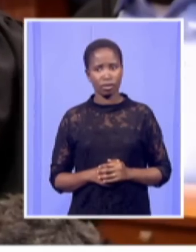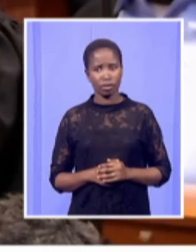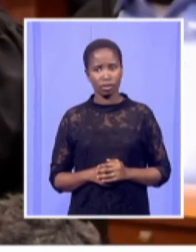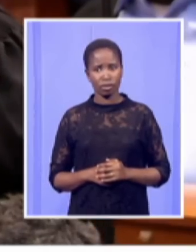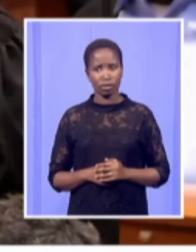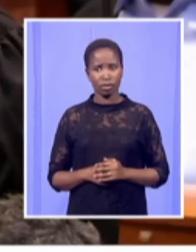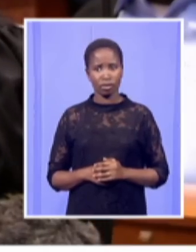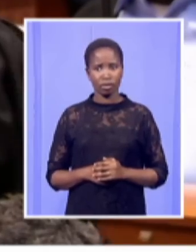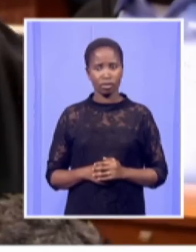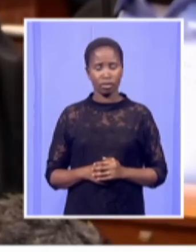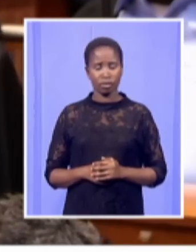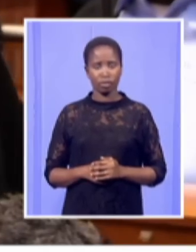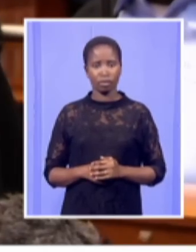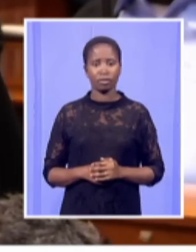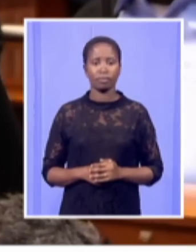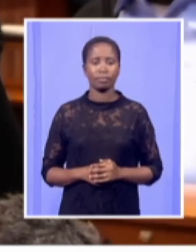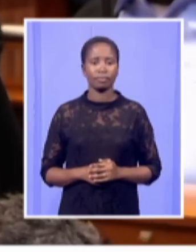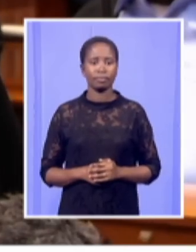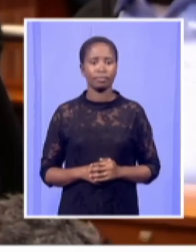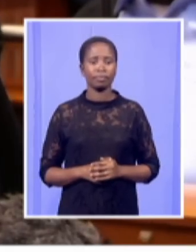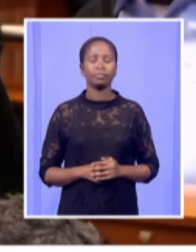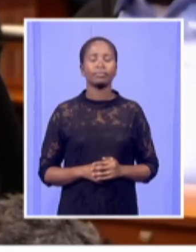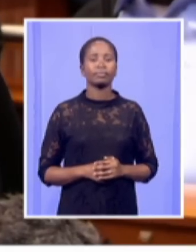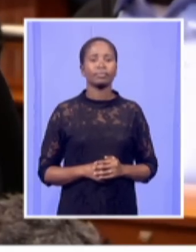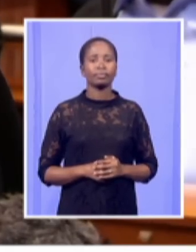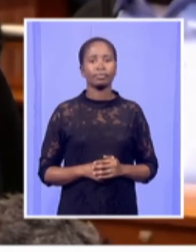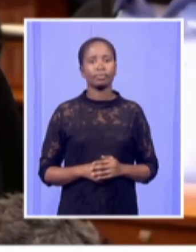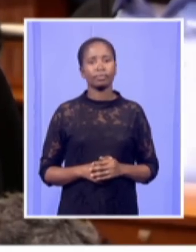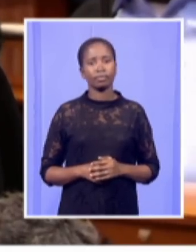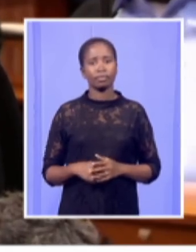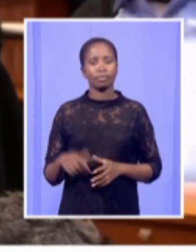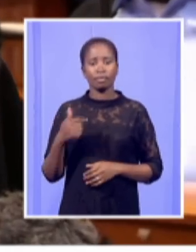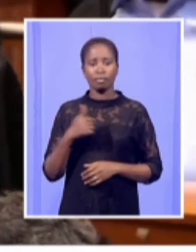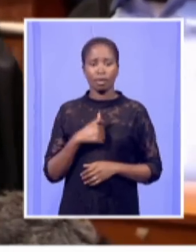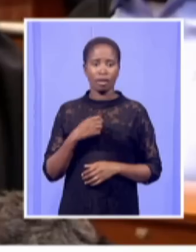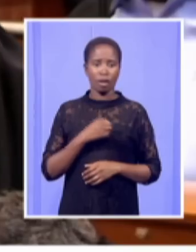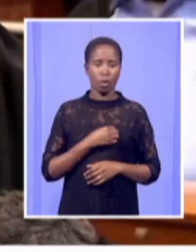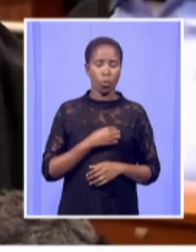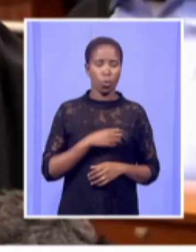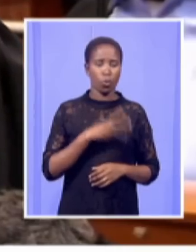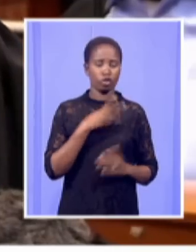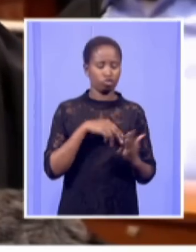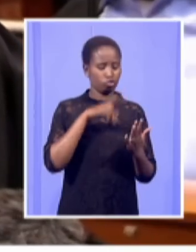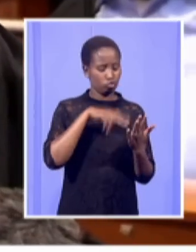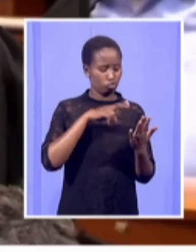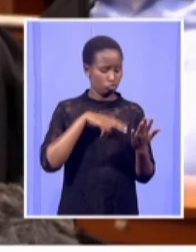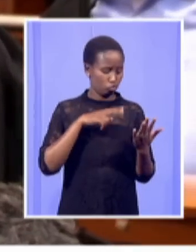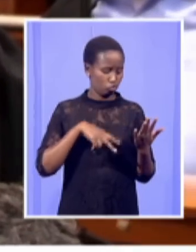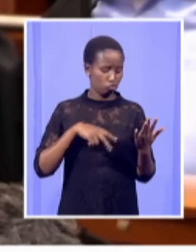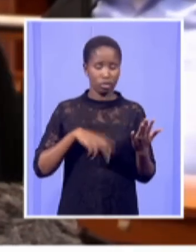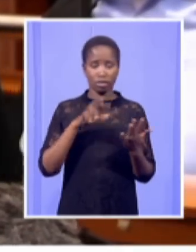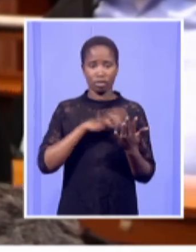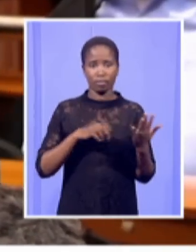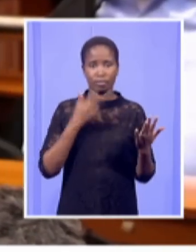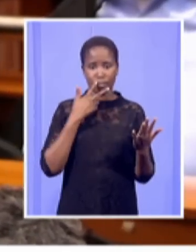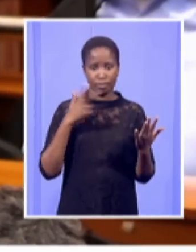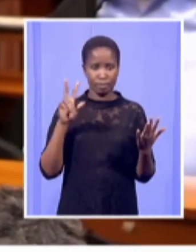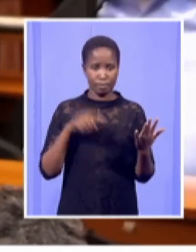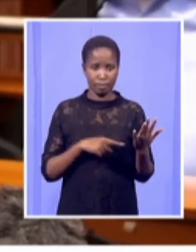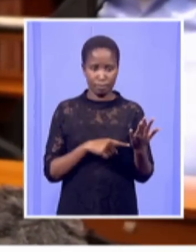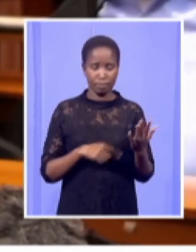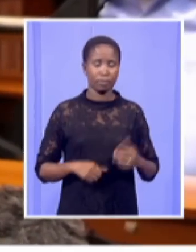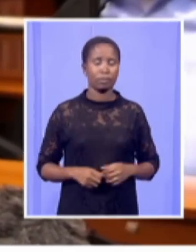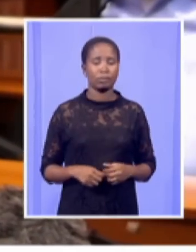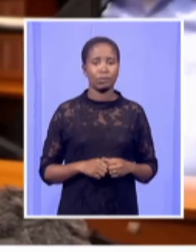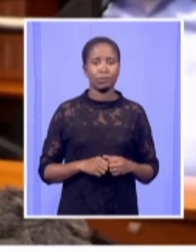You then proceed. As the court pleases, Your Worship, I wish to read the affidavit onto the record. It